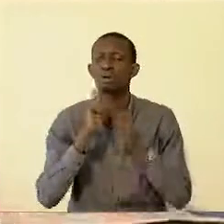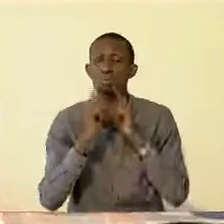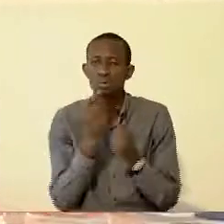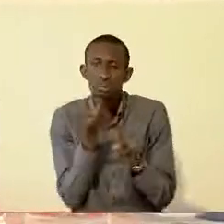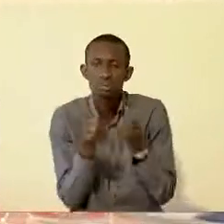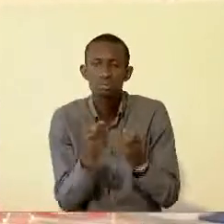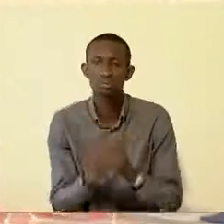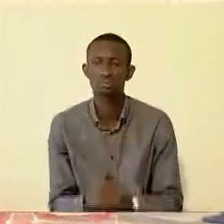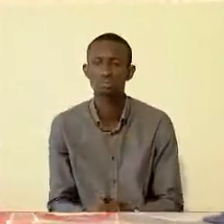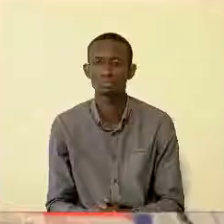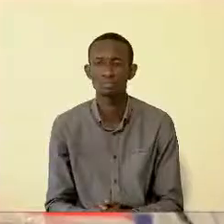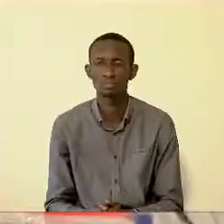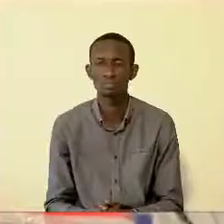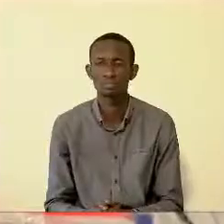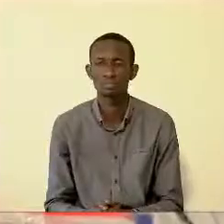next